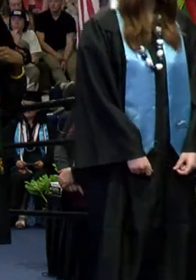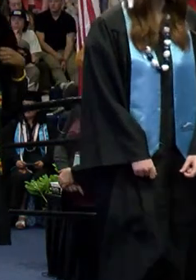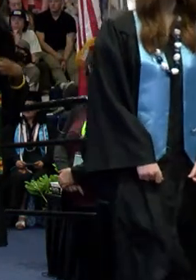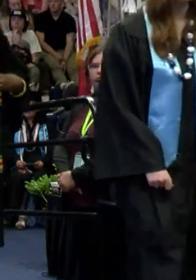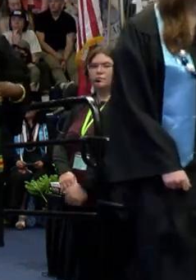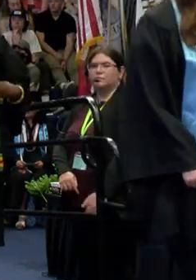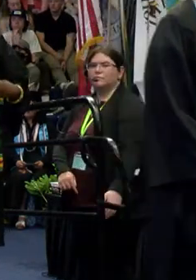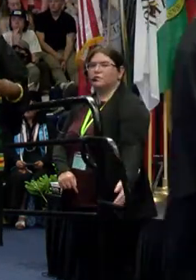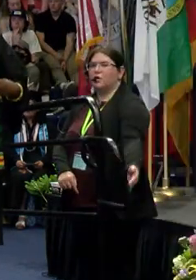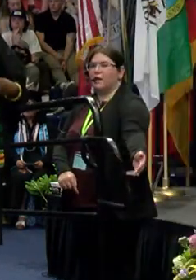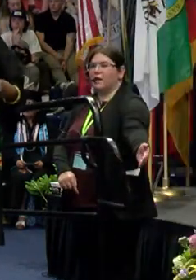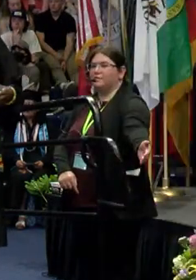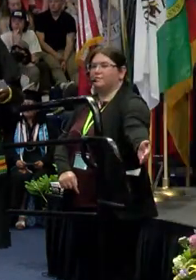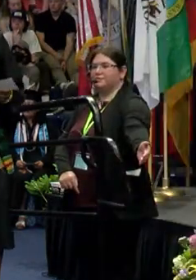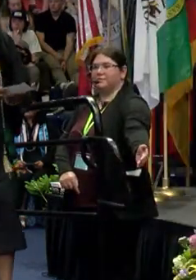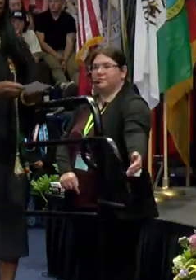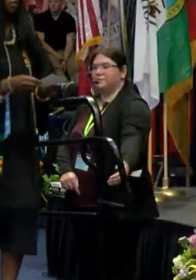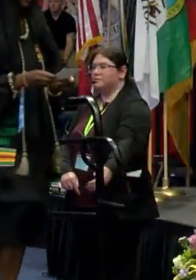Alexandra Christine Oberg.